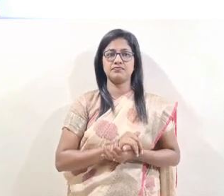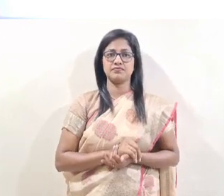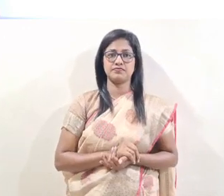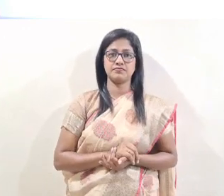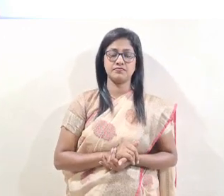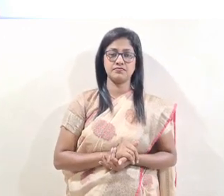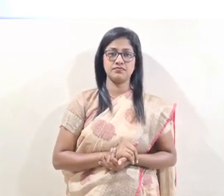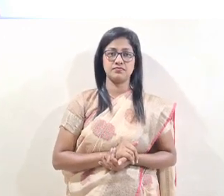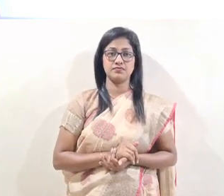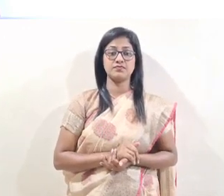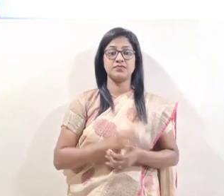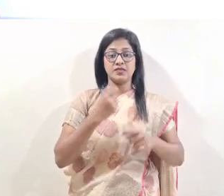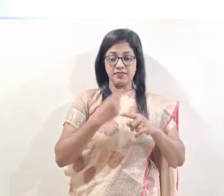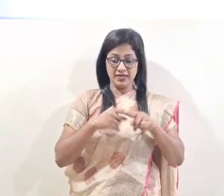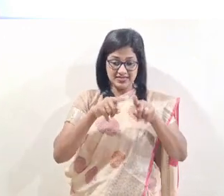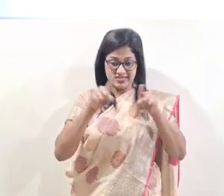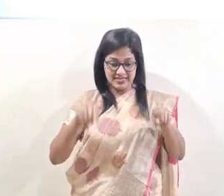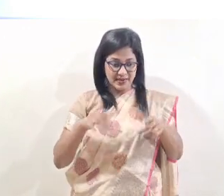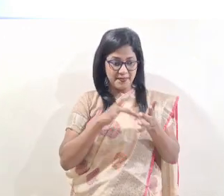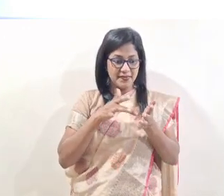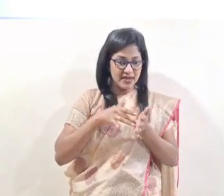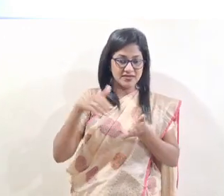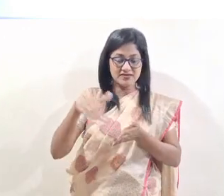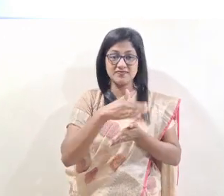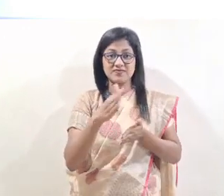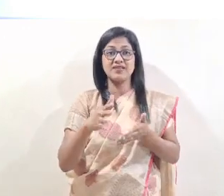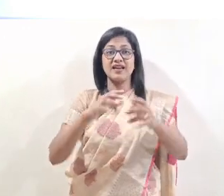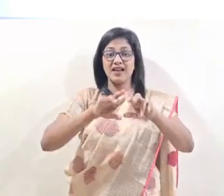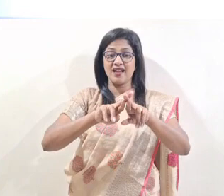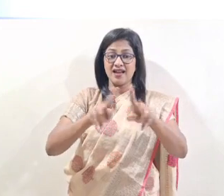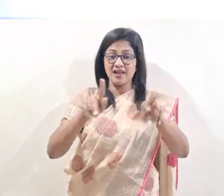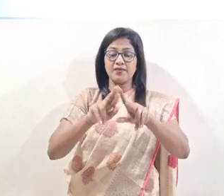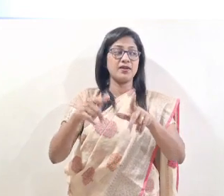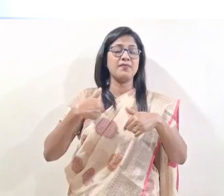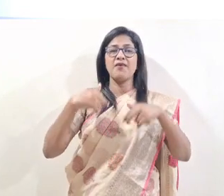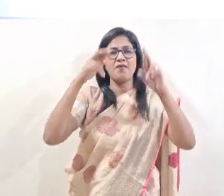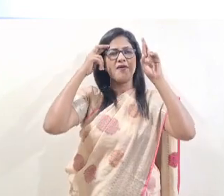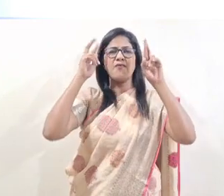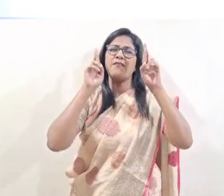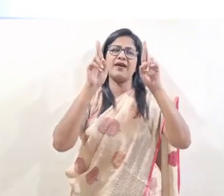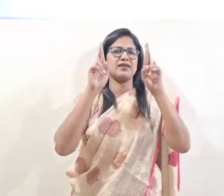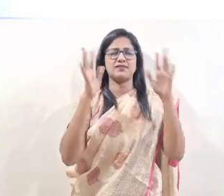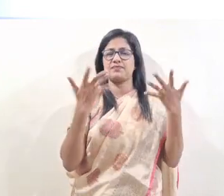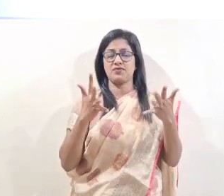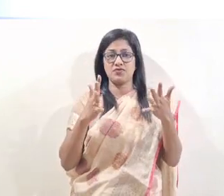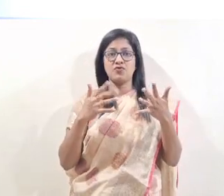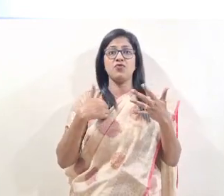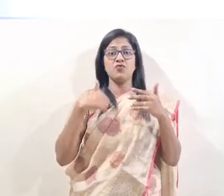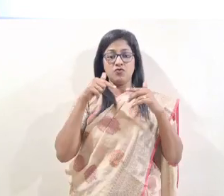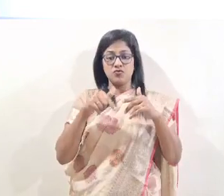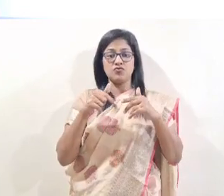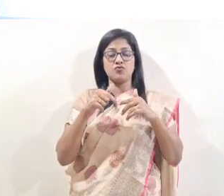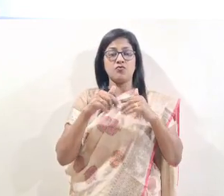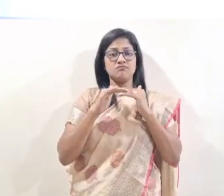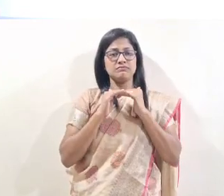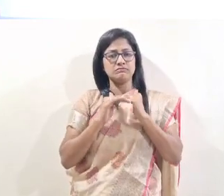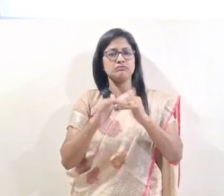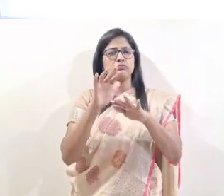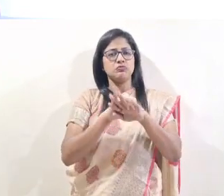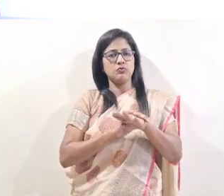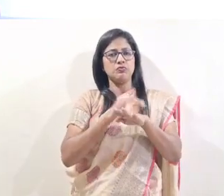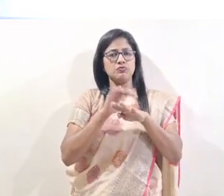and geological obstruction was not expected, and we could work at a very steady pace,